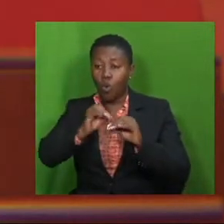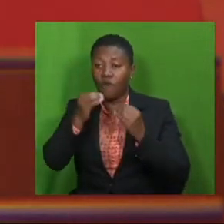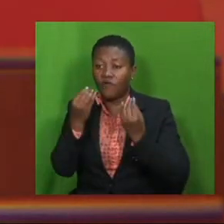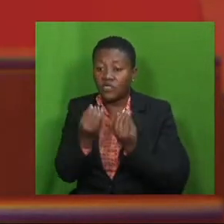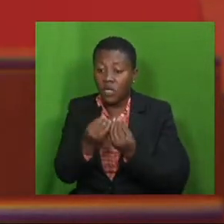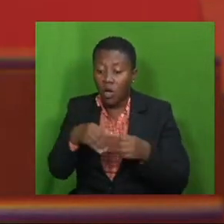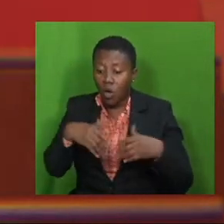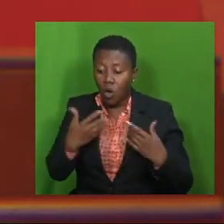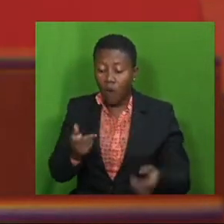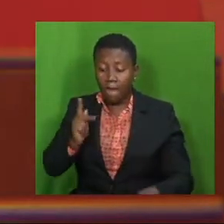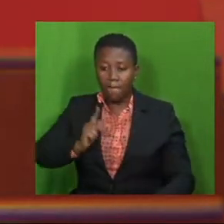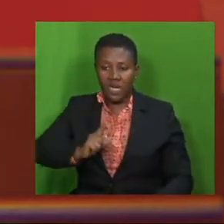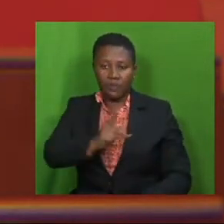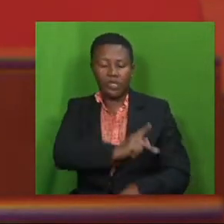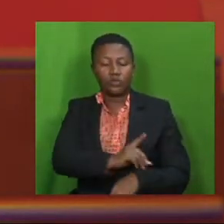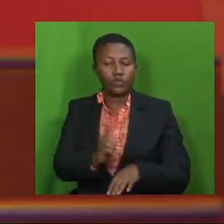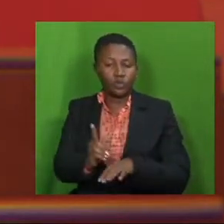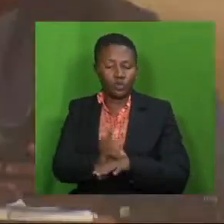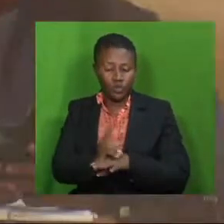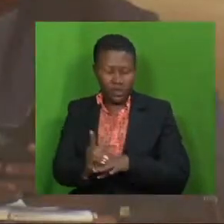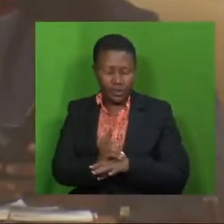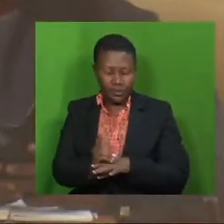parliamentary duties, unquote.